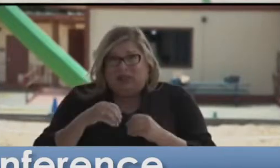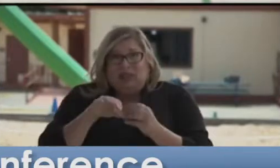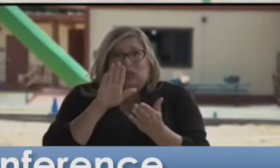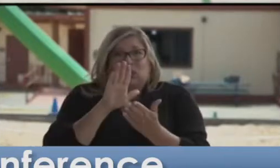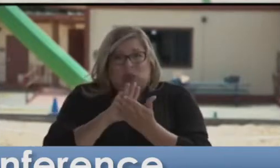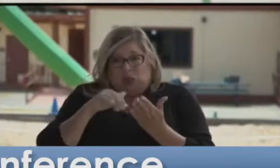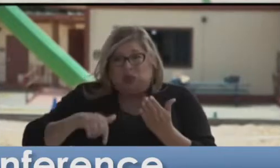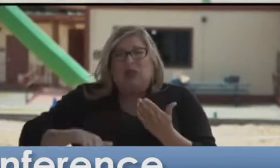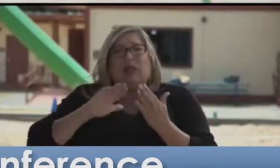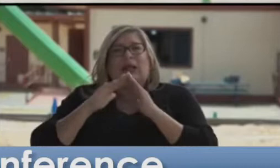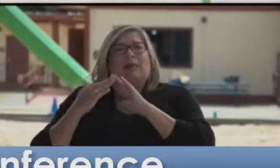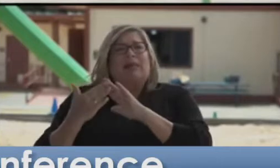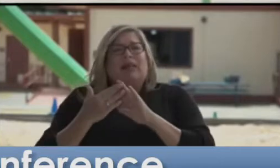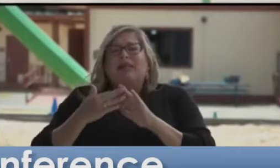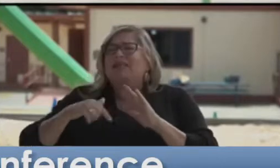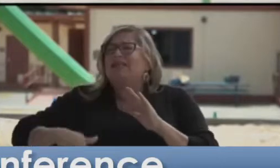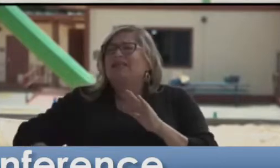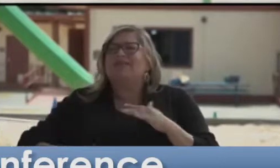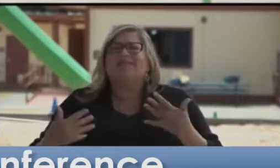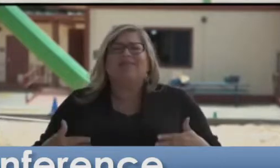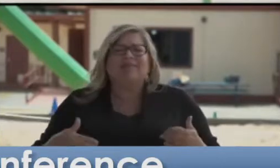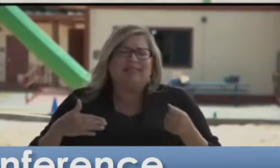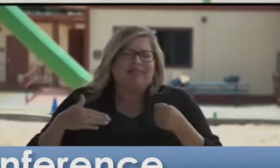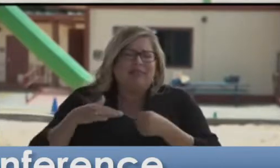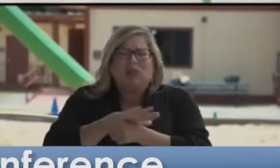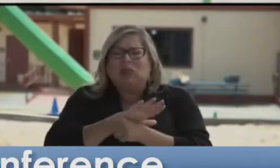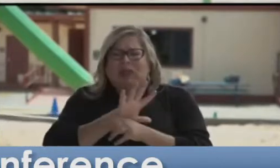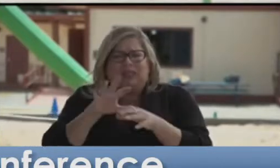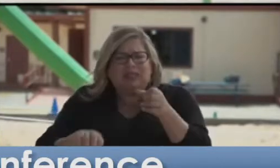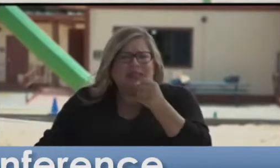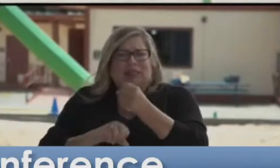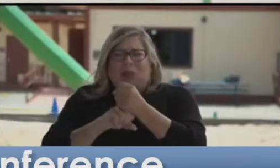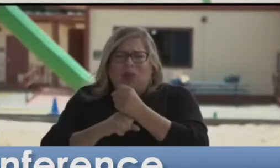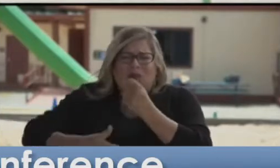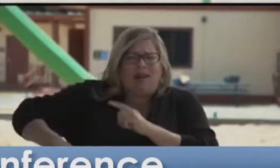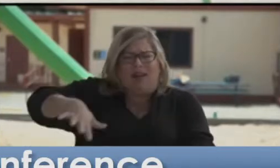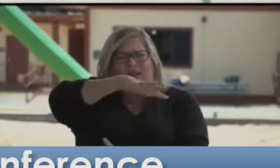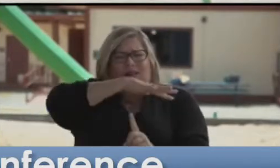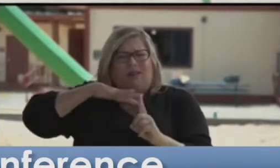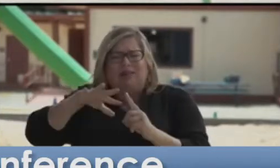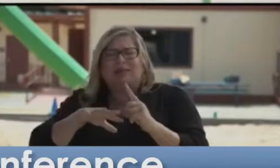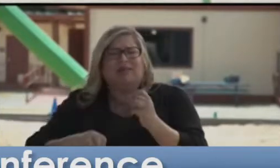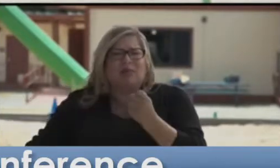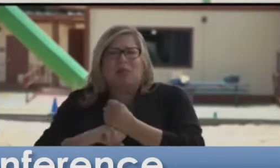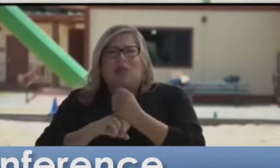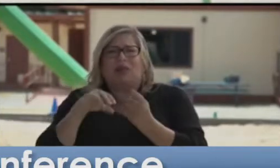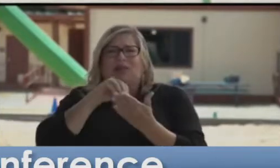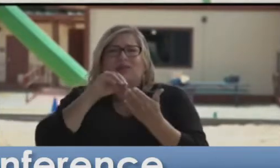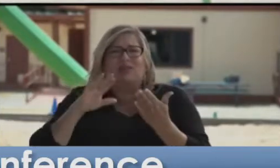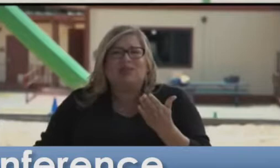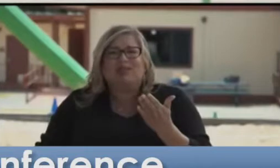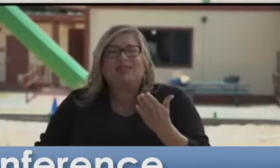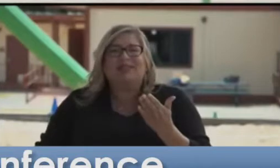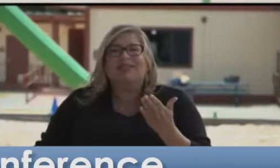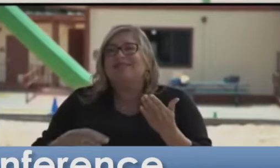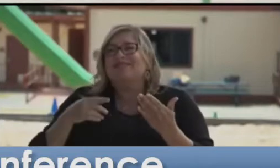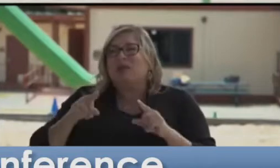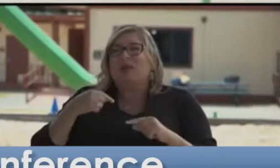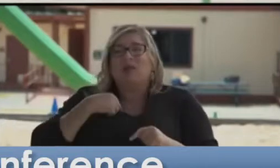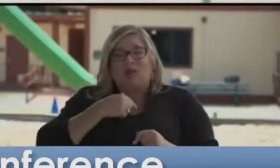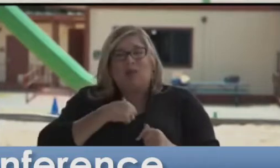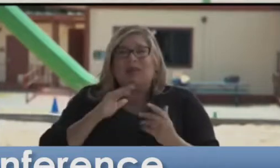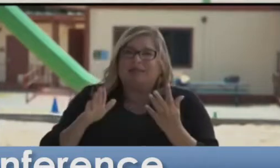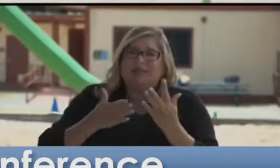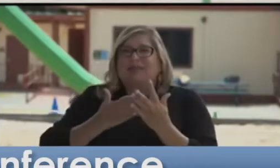that has put full supports and wraparounds for our students as we continue to make our way through what has